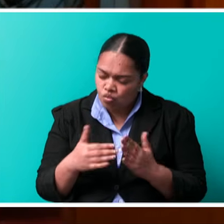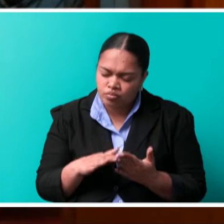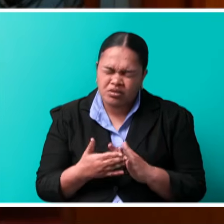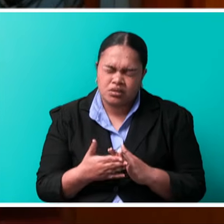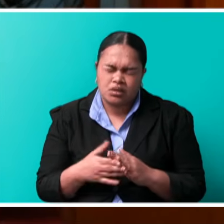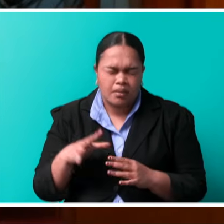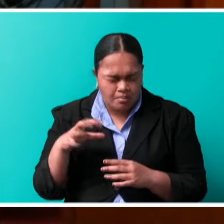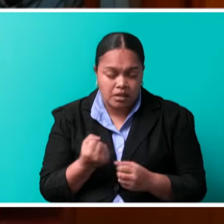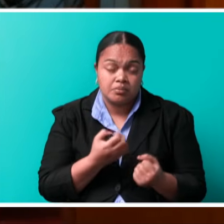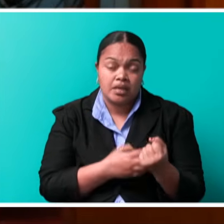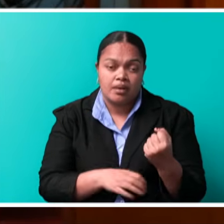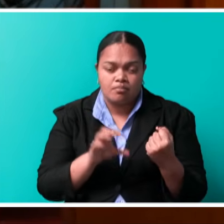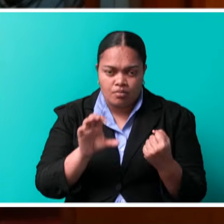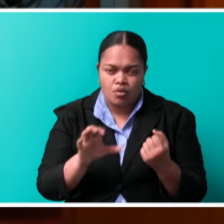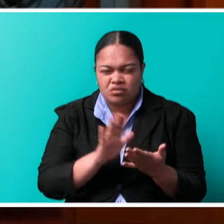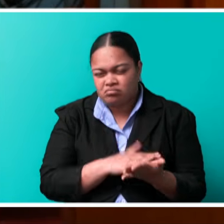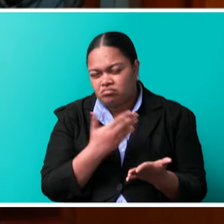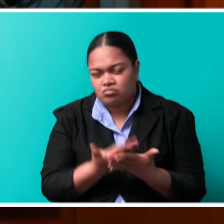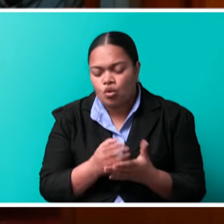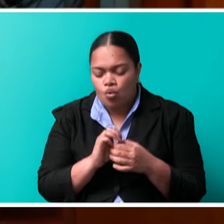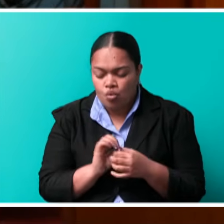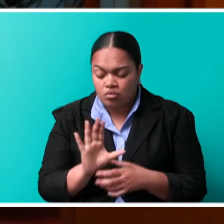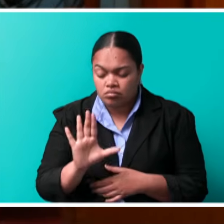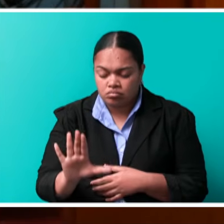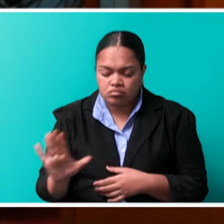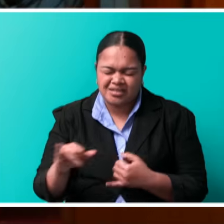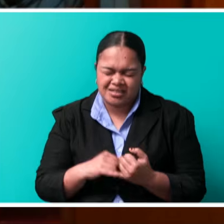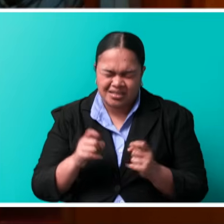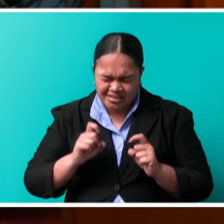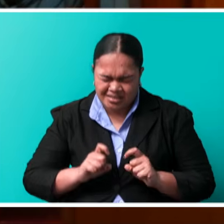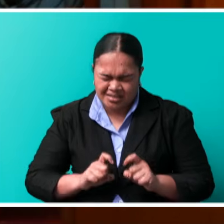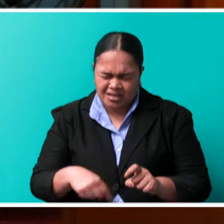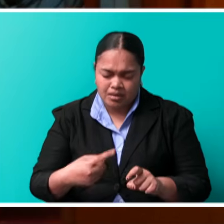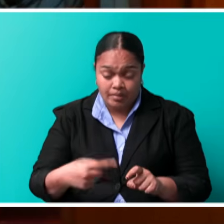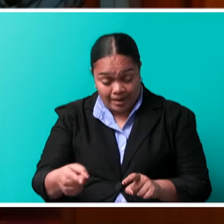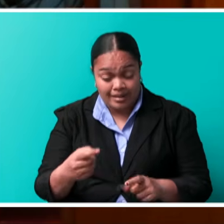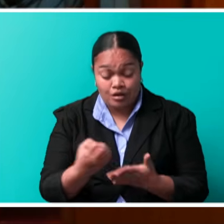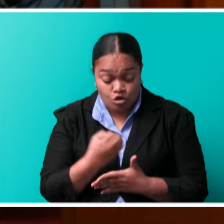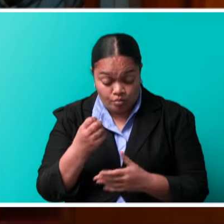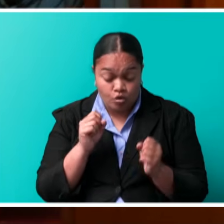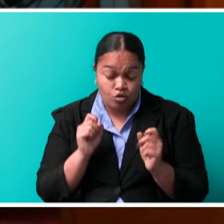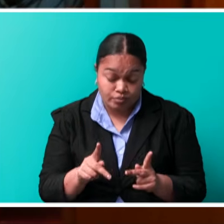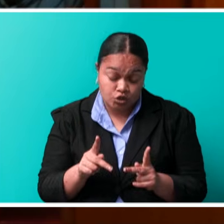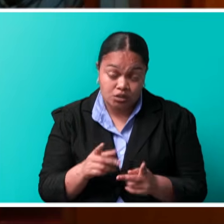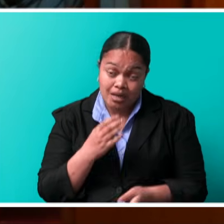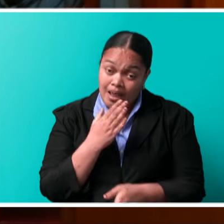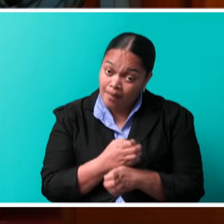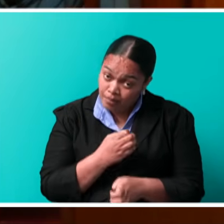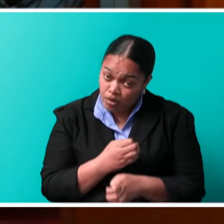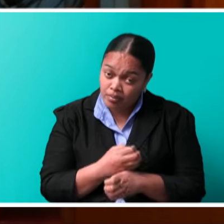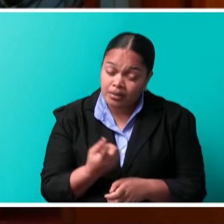be empowered to translate ownership into sustainable economic opportunities, employment,